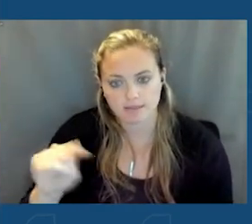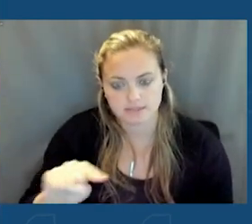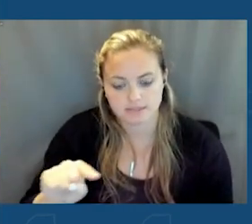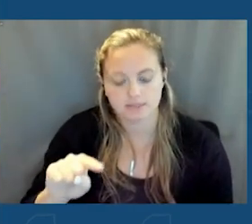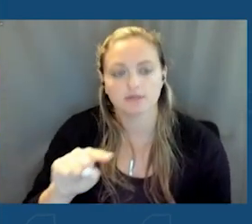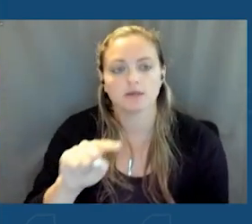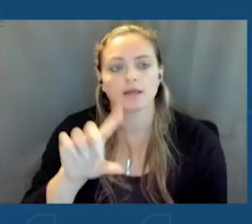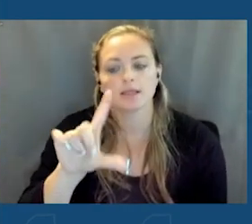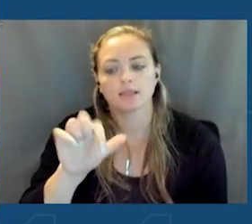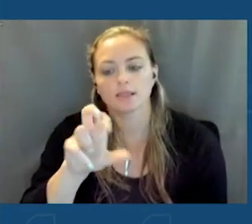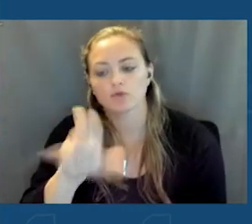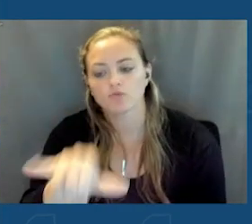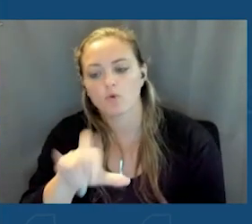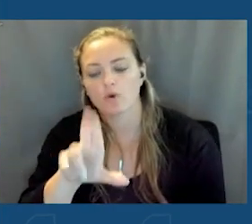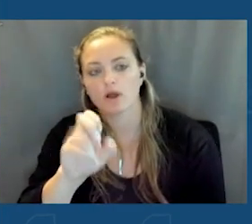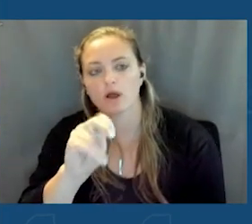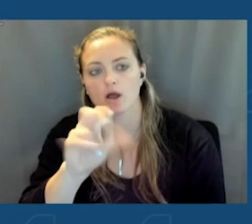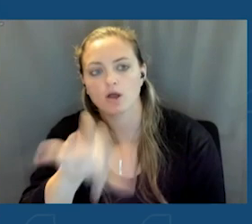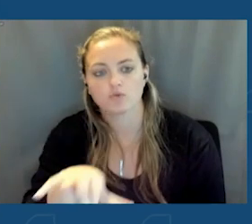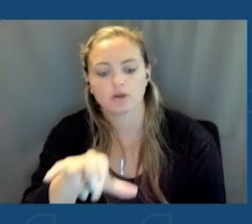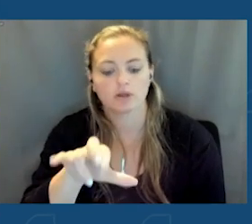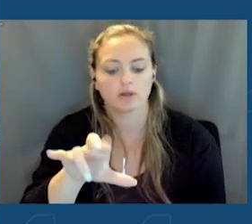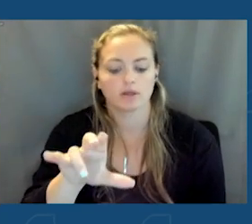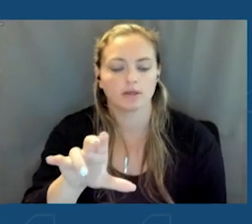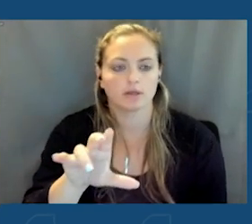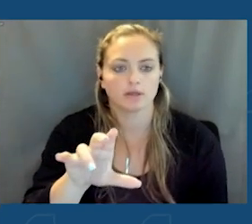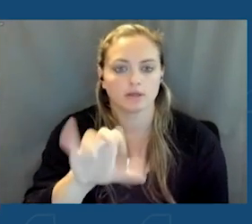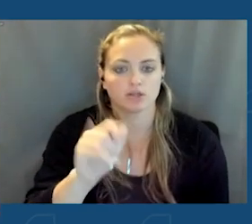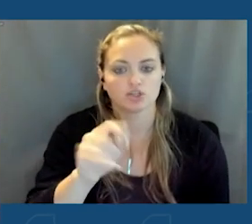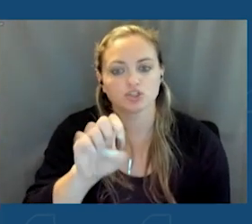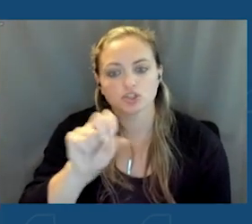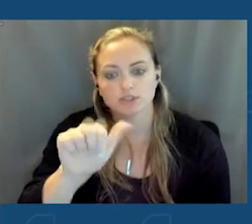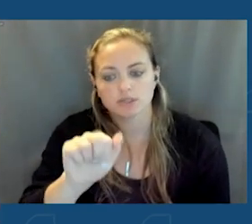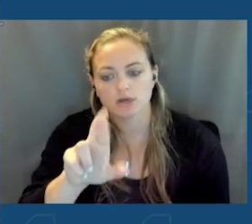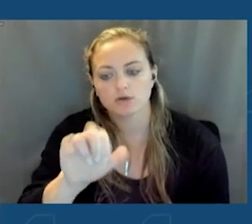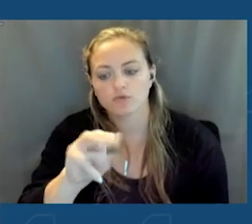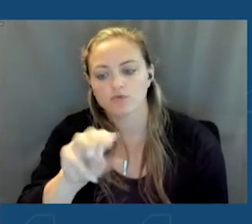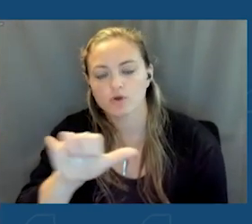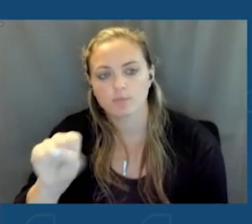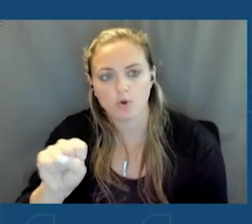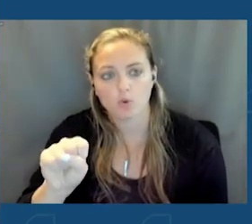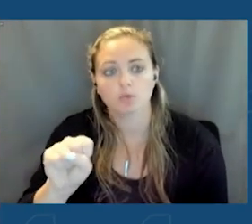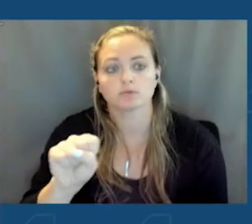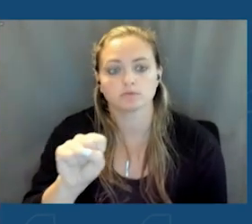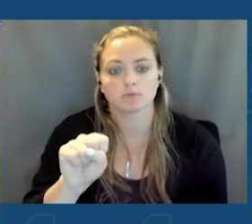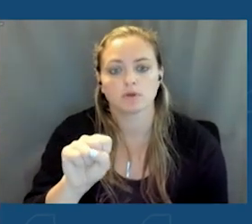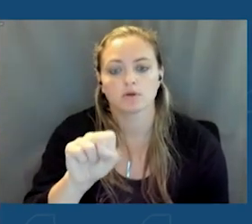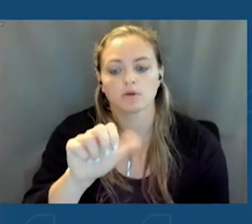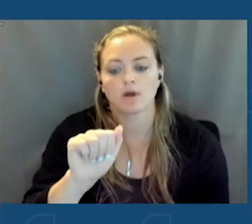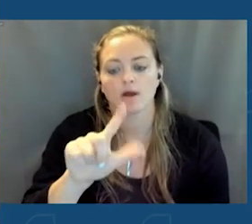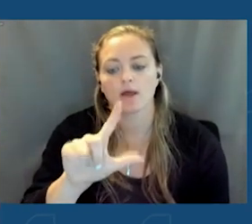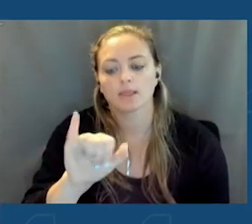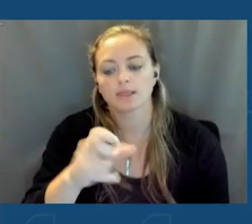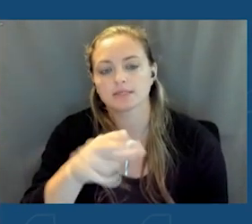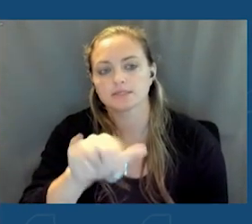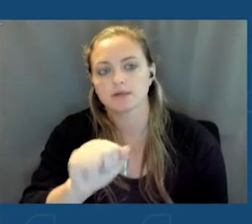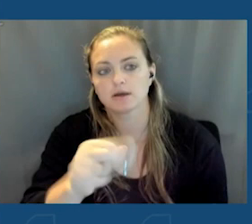Senator James Sanders Jr. State Senator Jessica Ramos. Assemblymember Alicia Heineman.